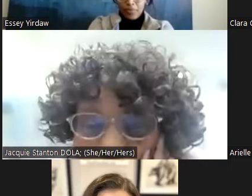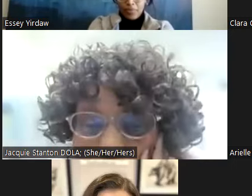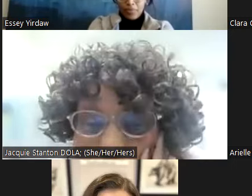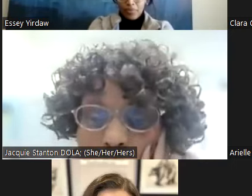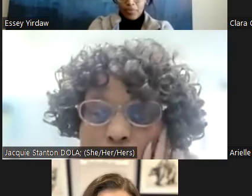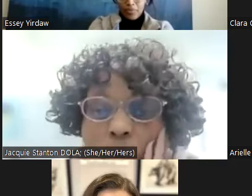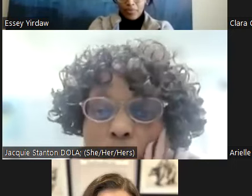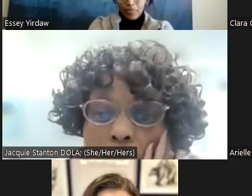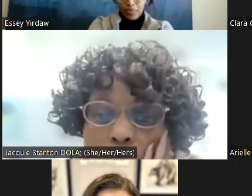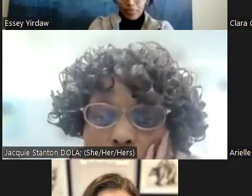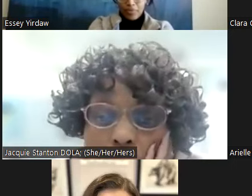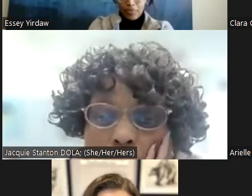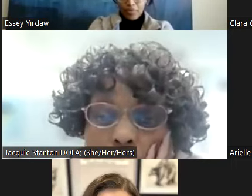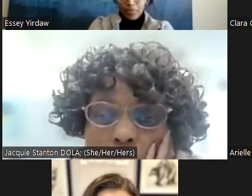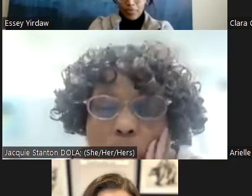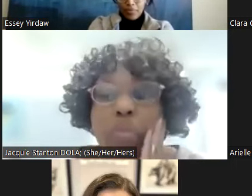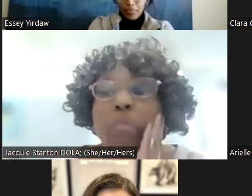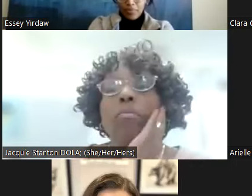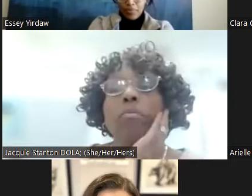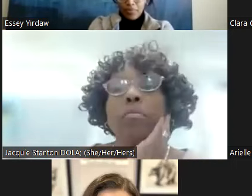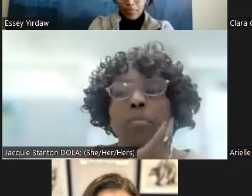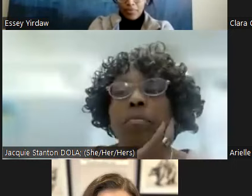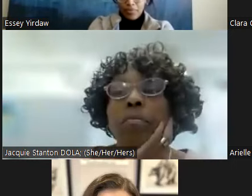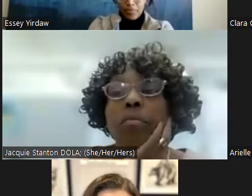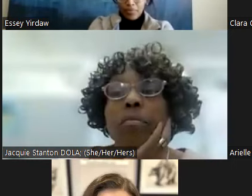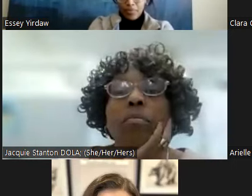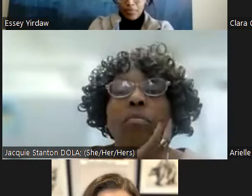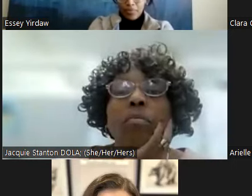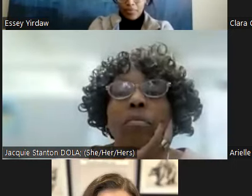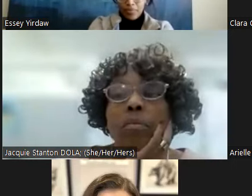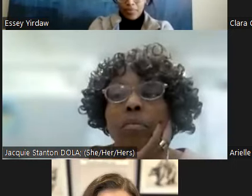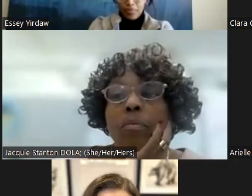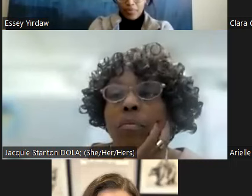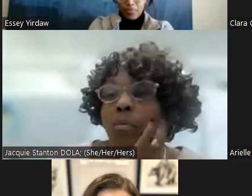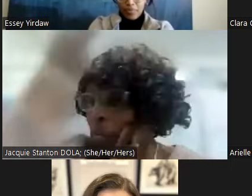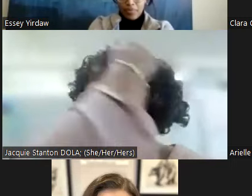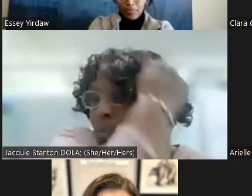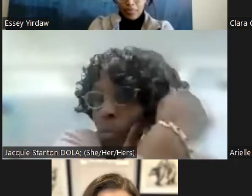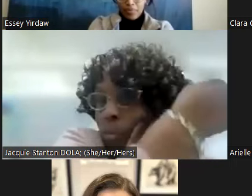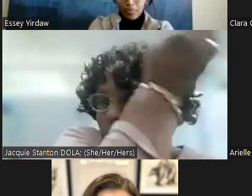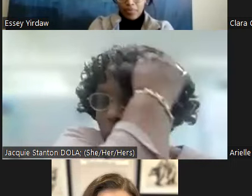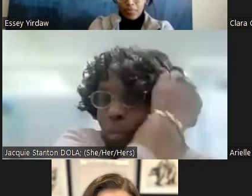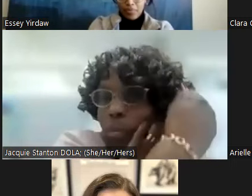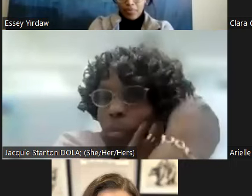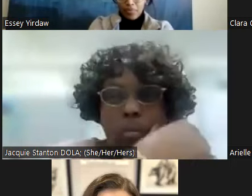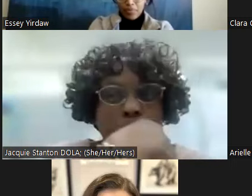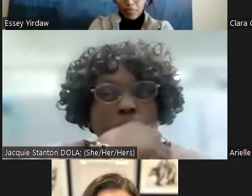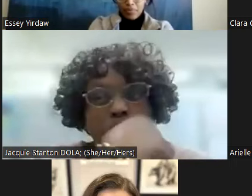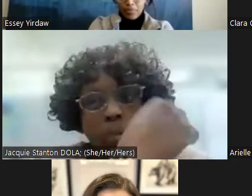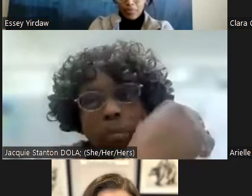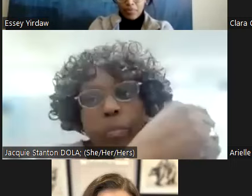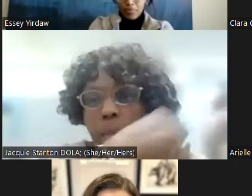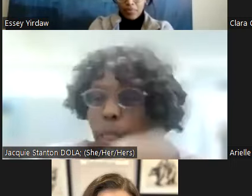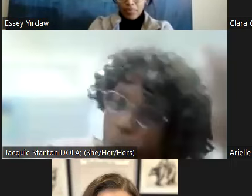we're thankful that you're here with us and all the work that you have done, and all the work that you will continue to do. So